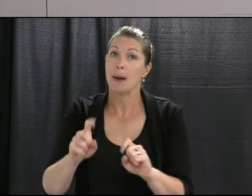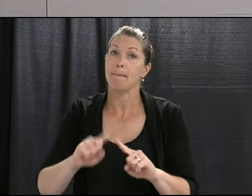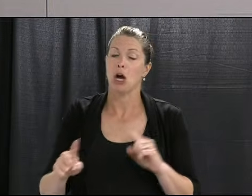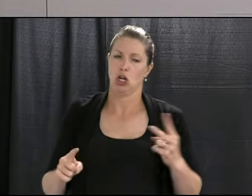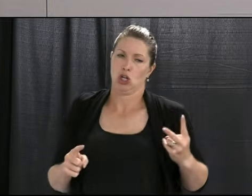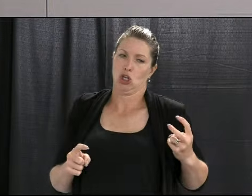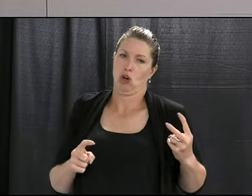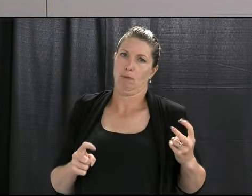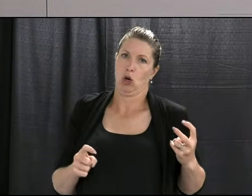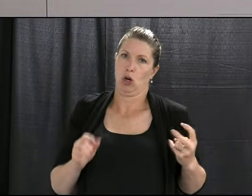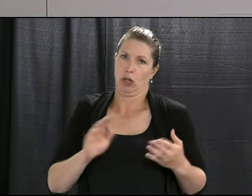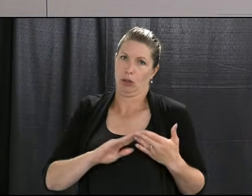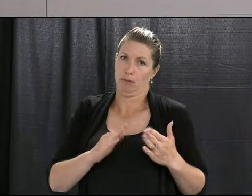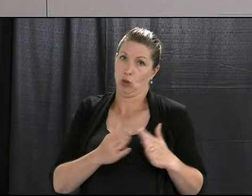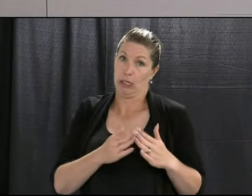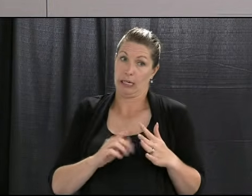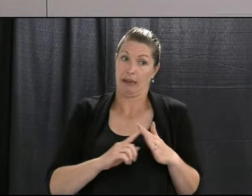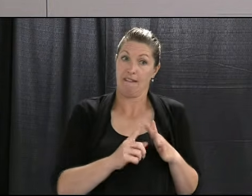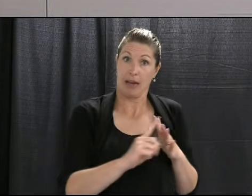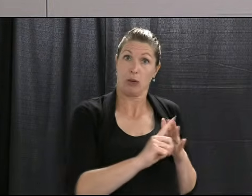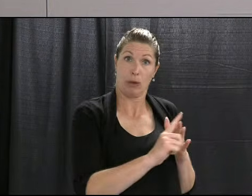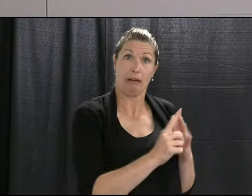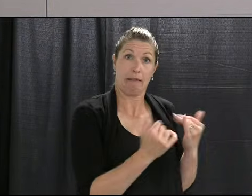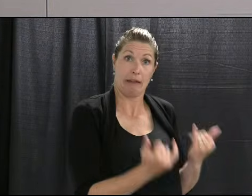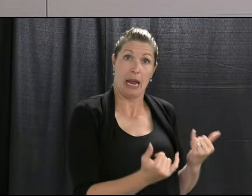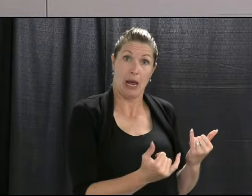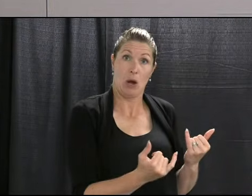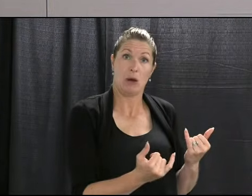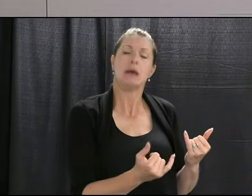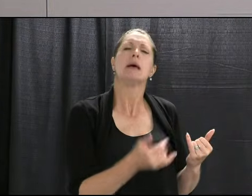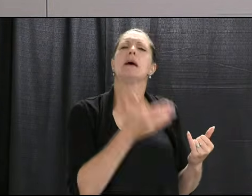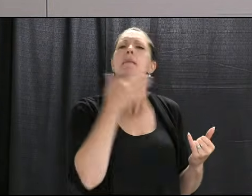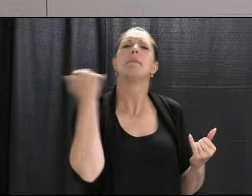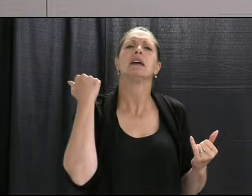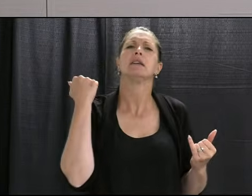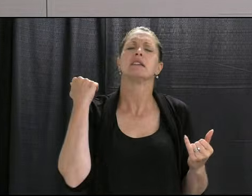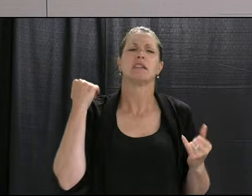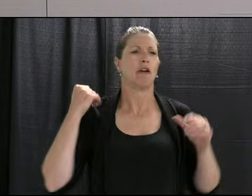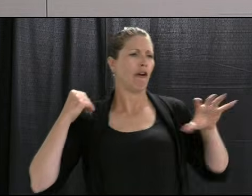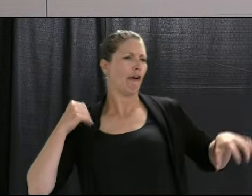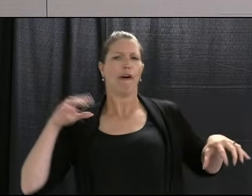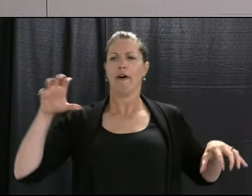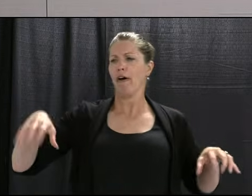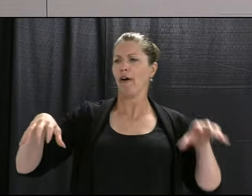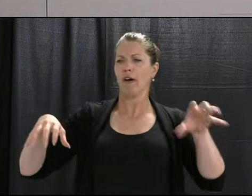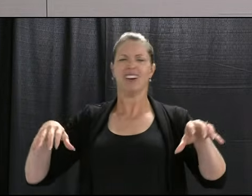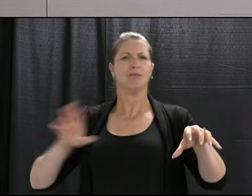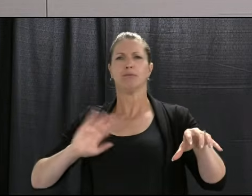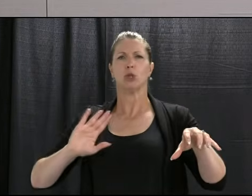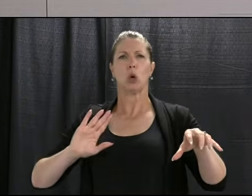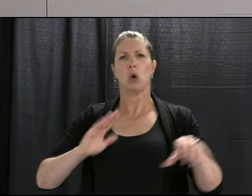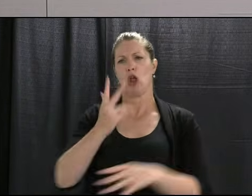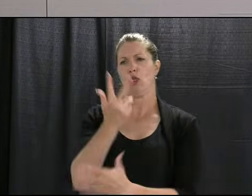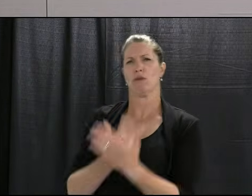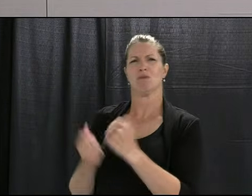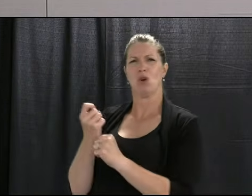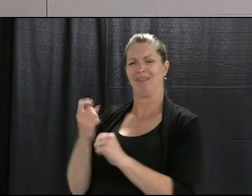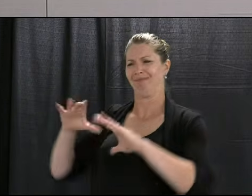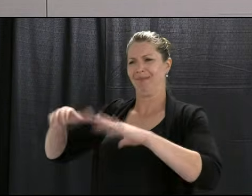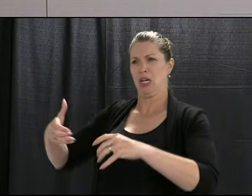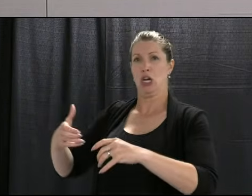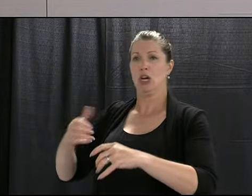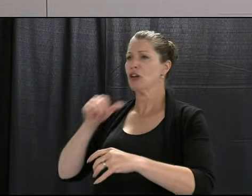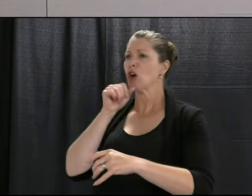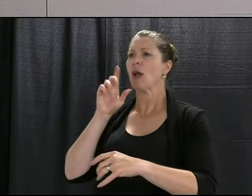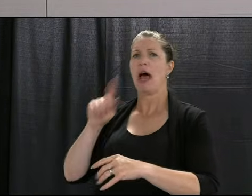communities evacuated. It might be better to have everybody under one facility for logistical purposes. Obviously, we don't have to bring suppers to